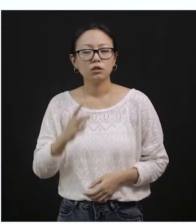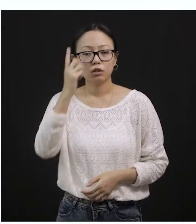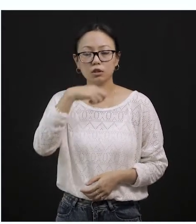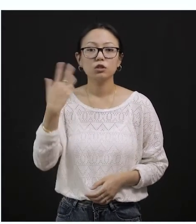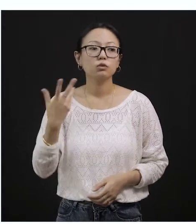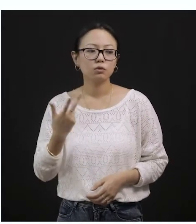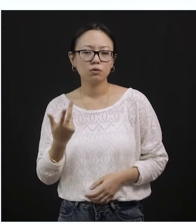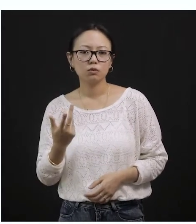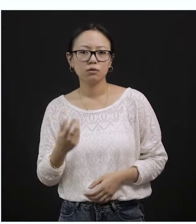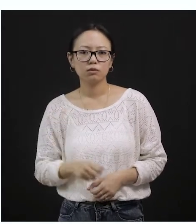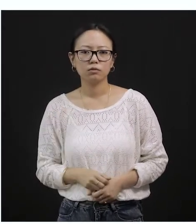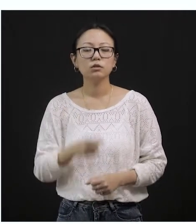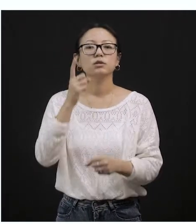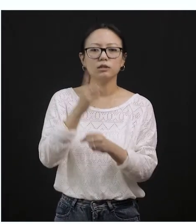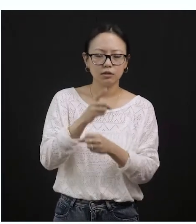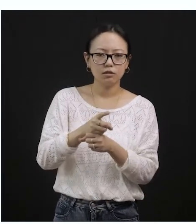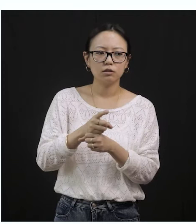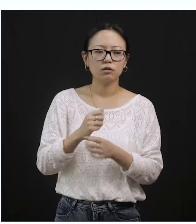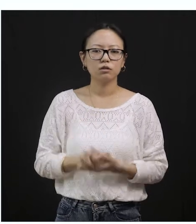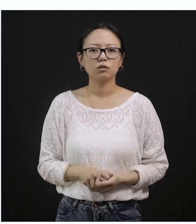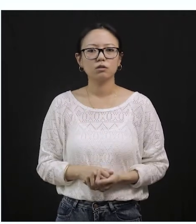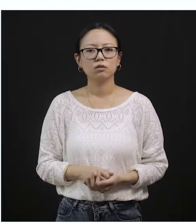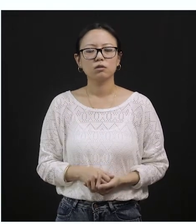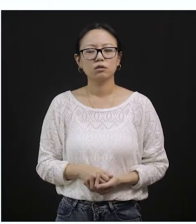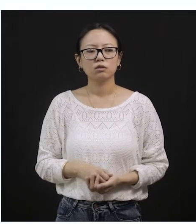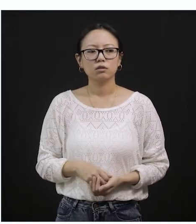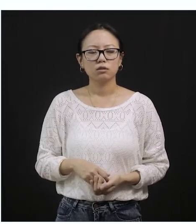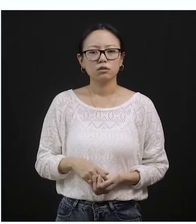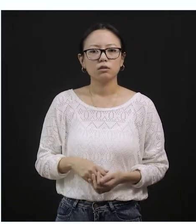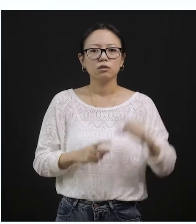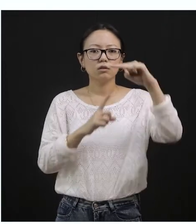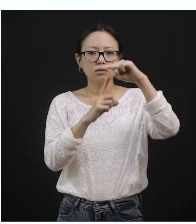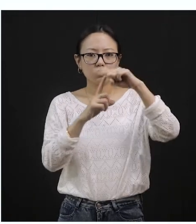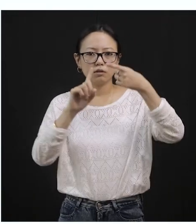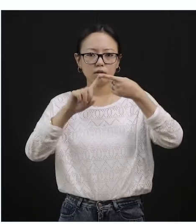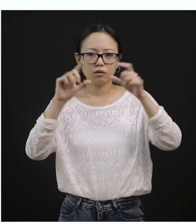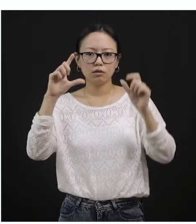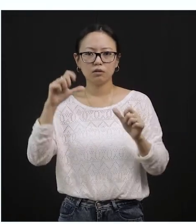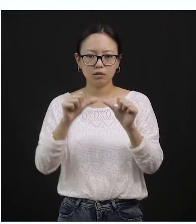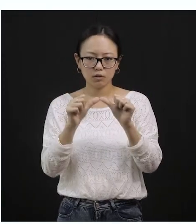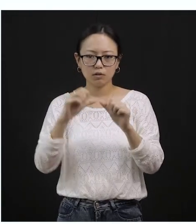going to be a teacher. So teacher is the next profession. Teacher.